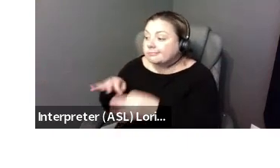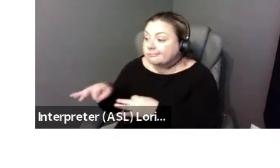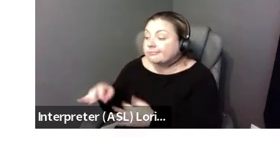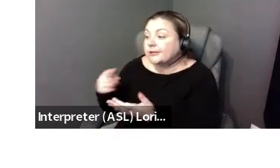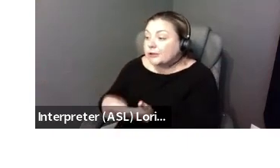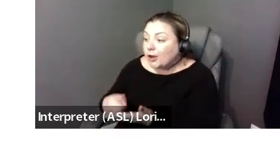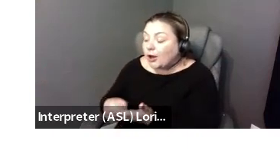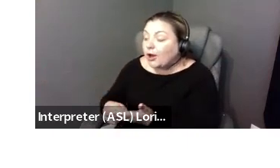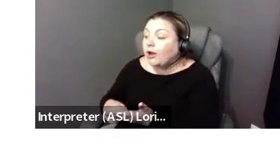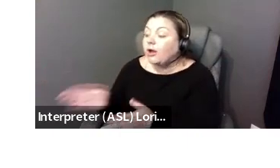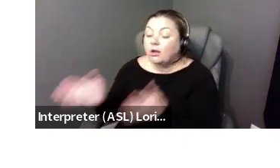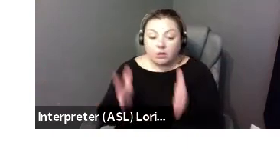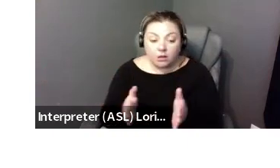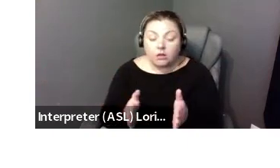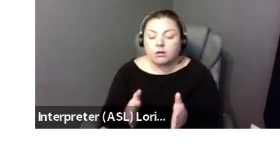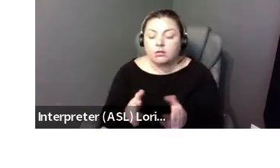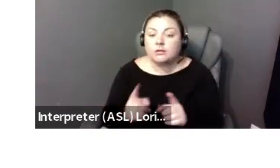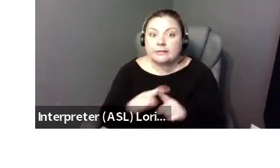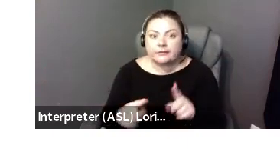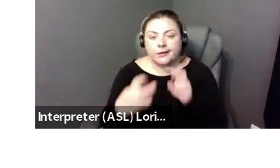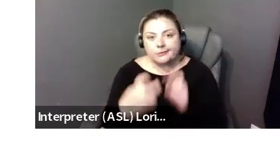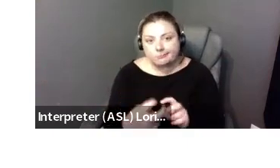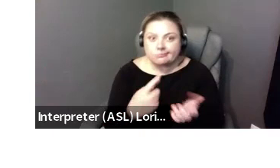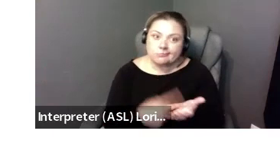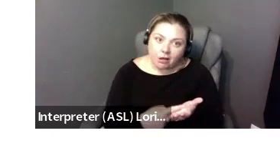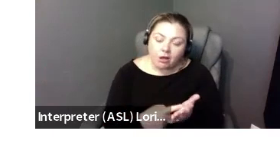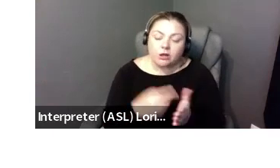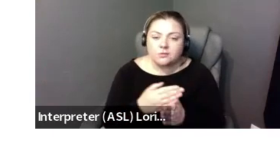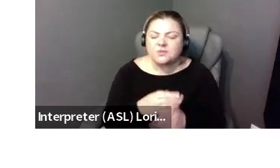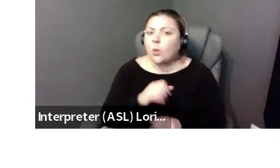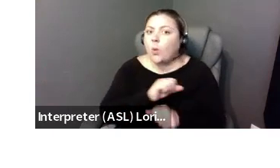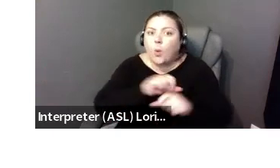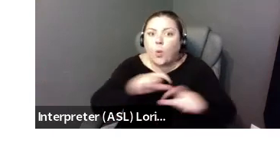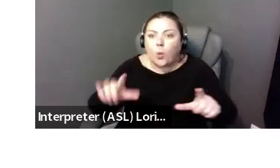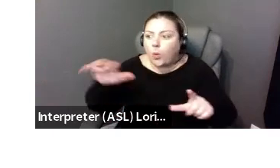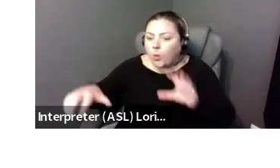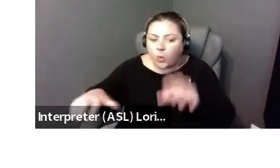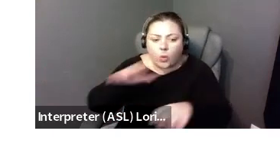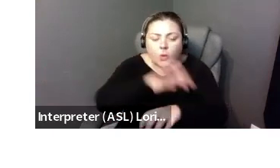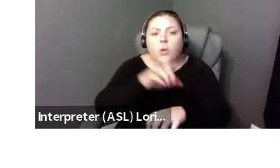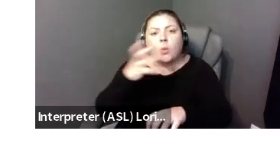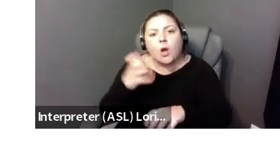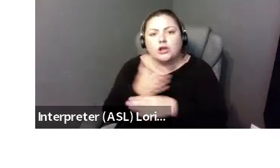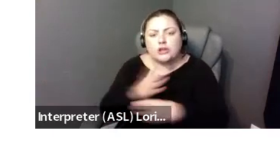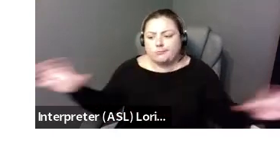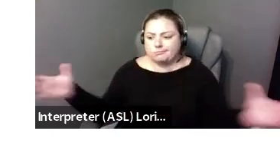and well-being. That's the data that we're considering in this process, right down to the specific data element.